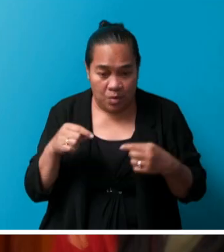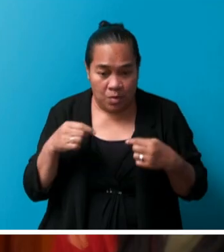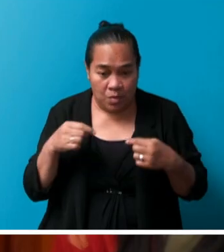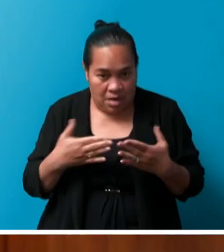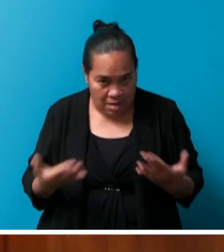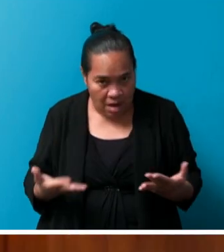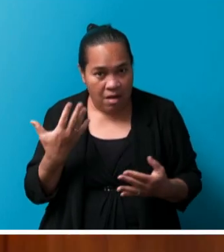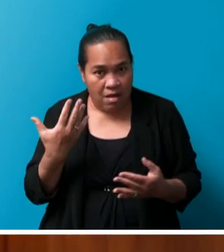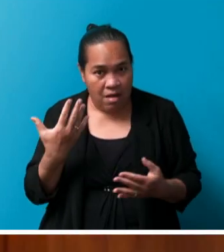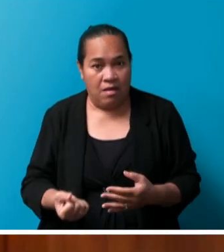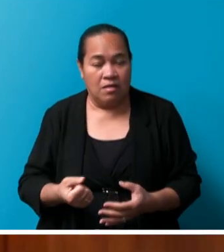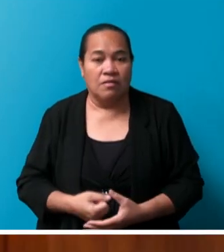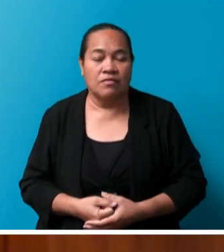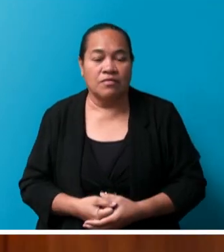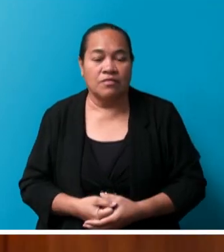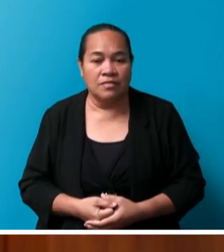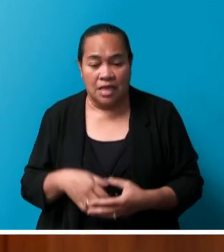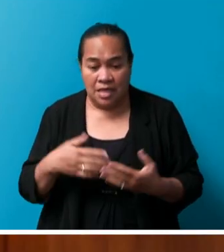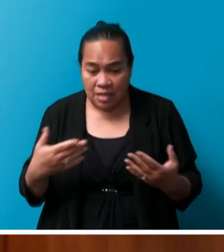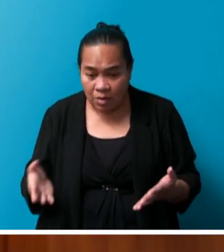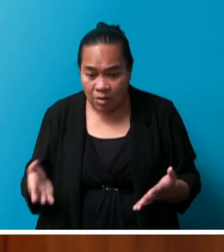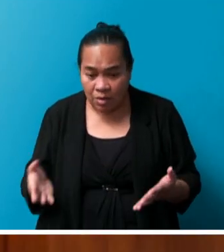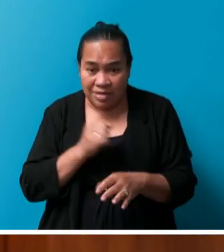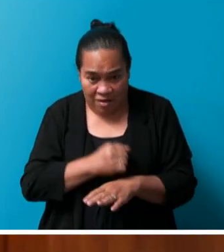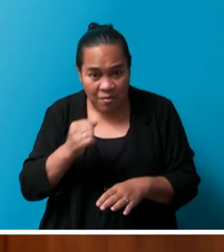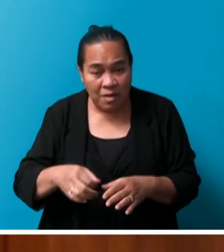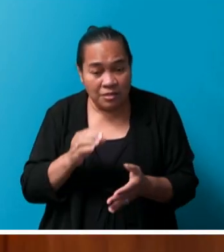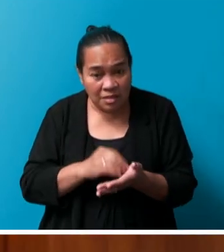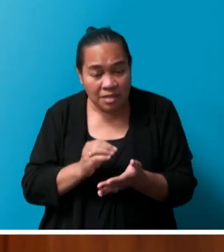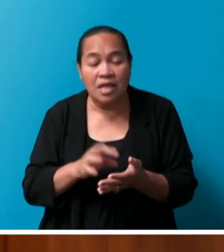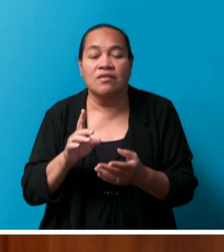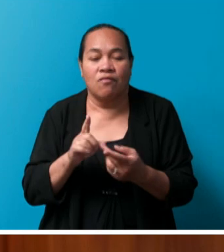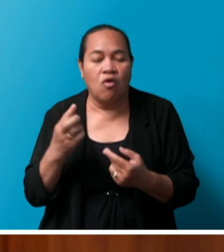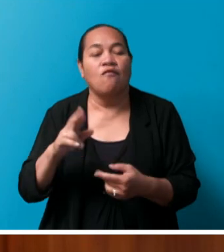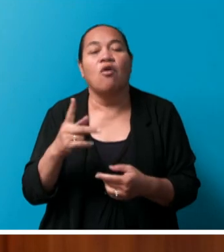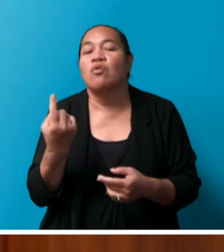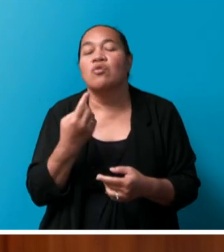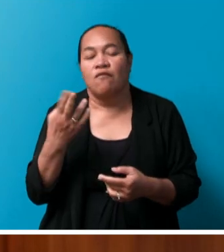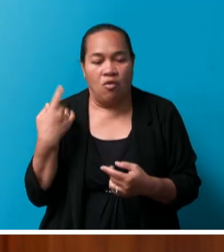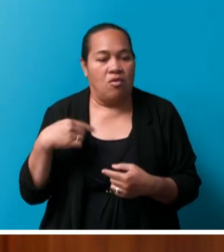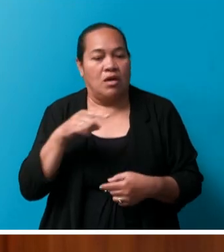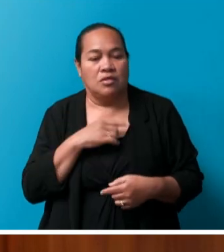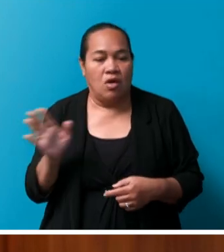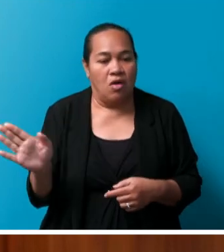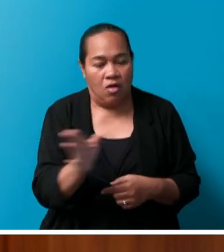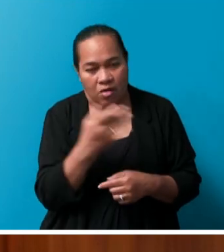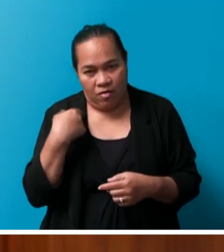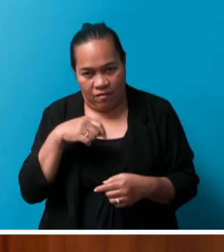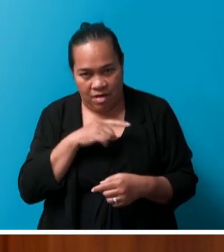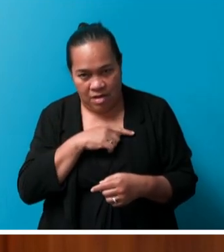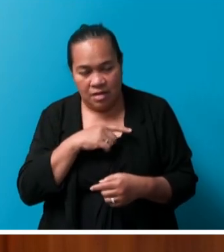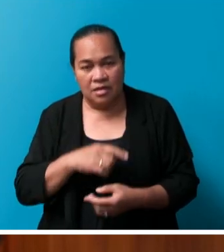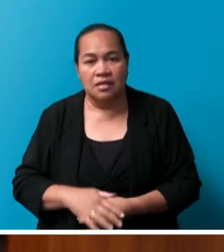Nikua. Work together. The Vingaravini, non the Matanitu, and Beleti Kedasara. Service of any